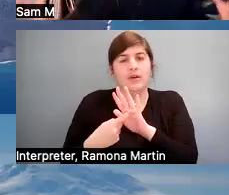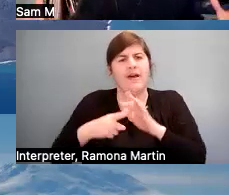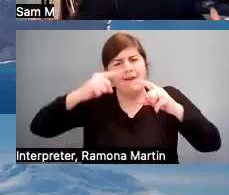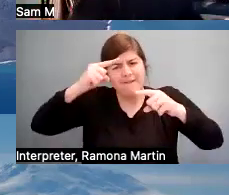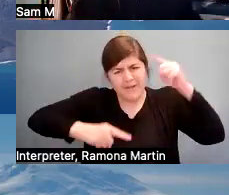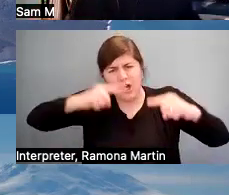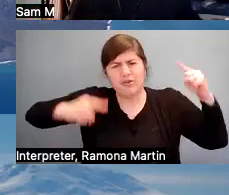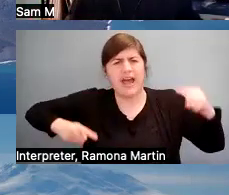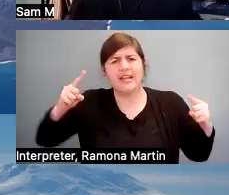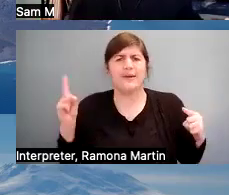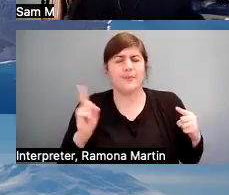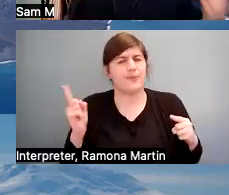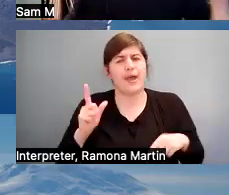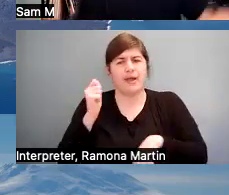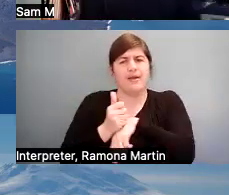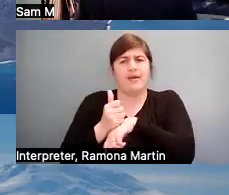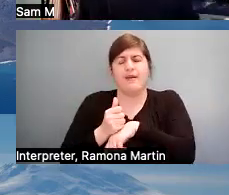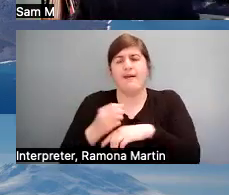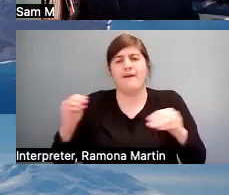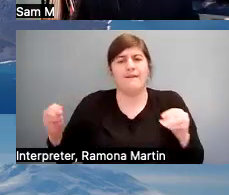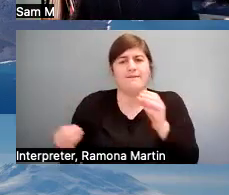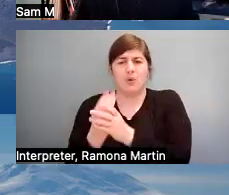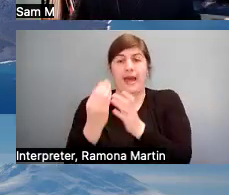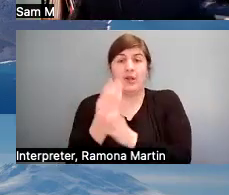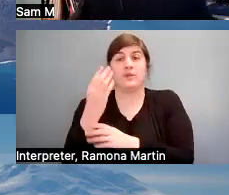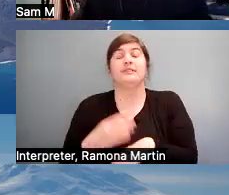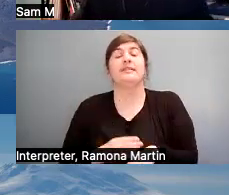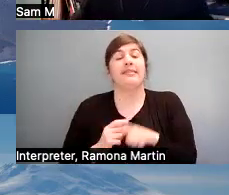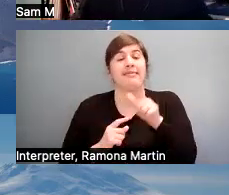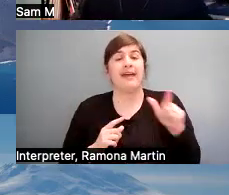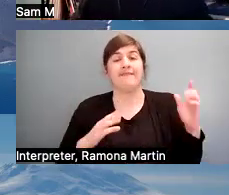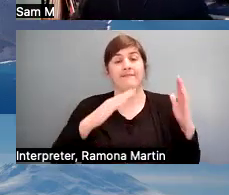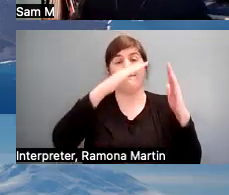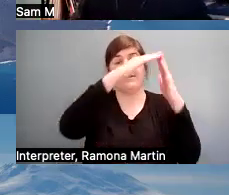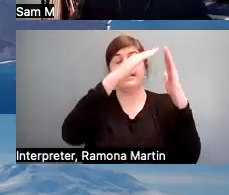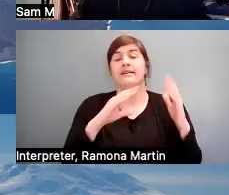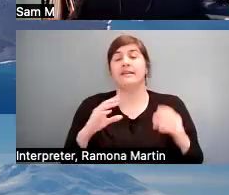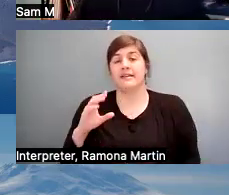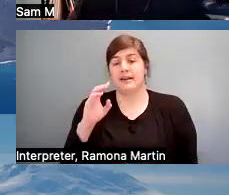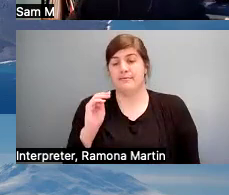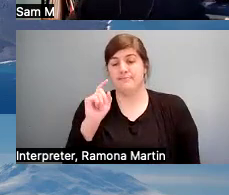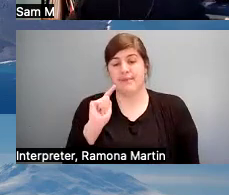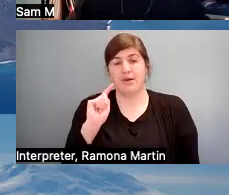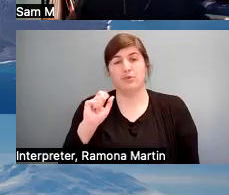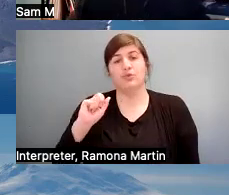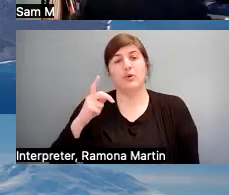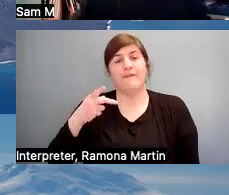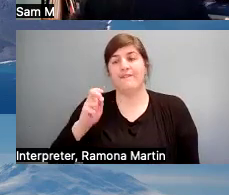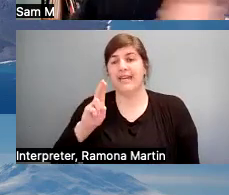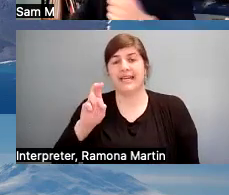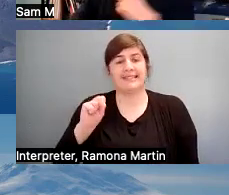variety of where volcanoes can be. In the very top left-hand corner, we have Mount Vesuvius, which is in Italy, and